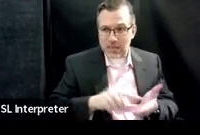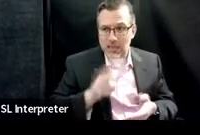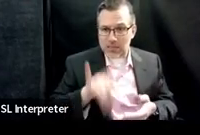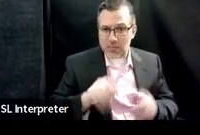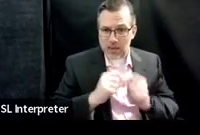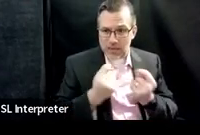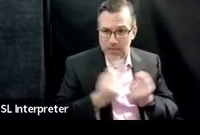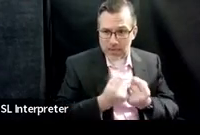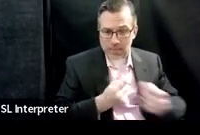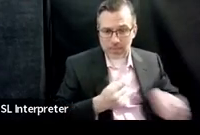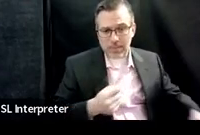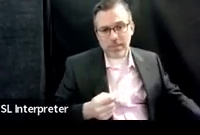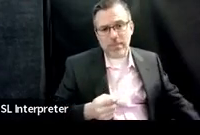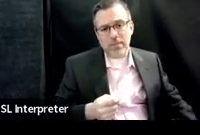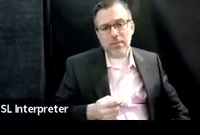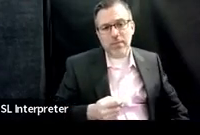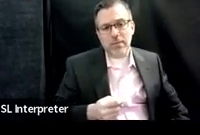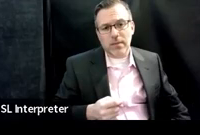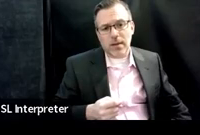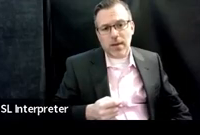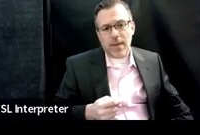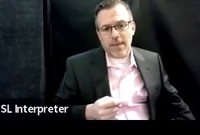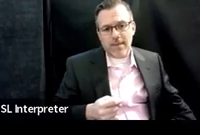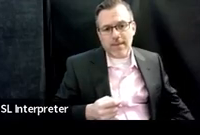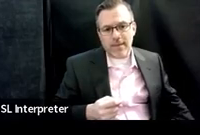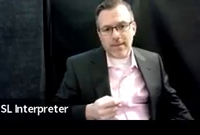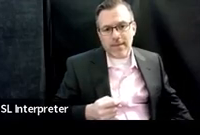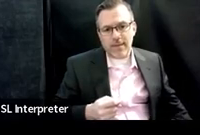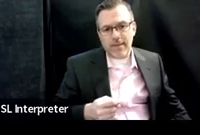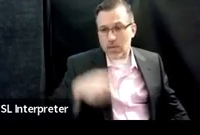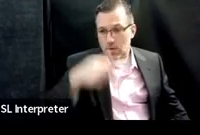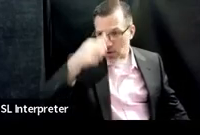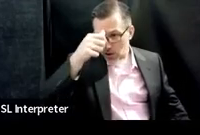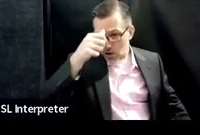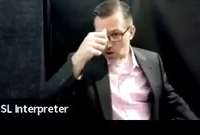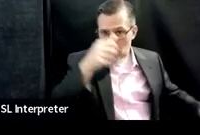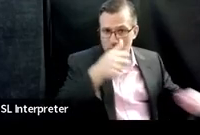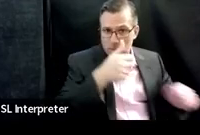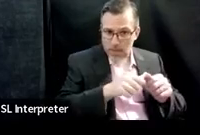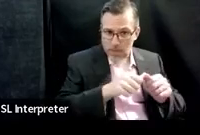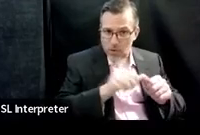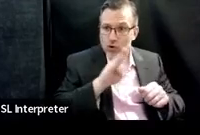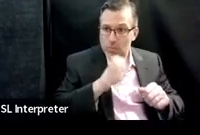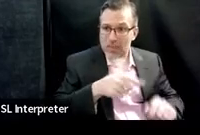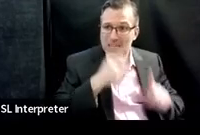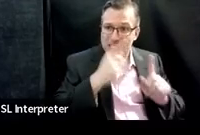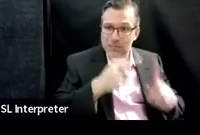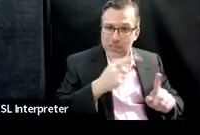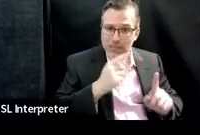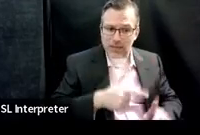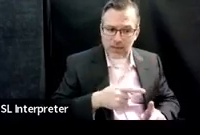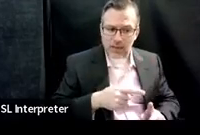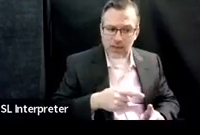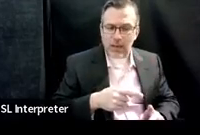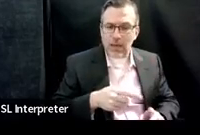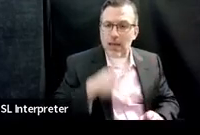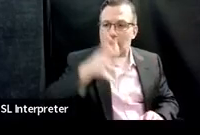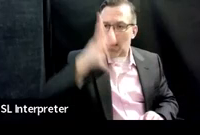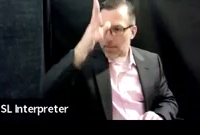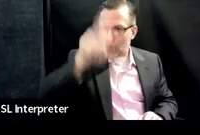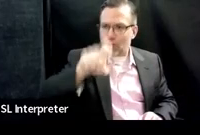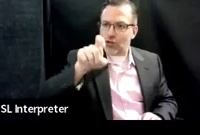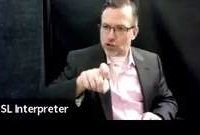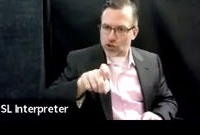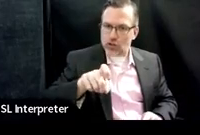And remember to be specific and outline those determinations, because parents should be able to easily go to